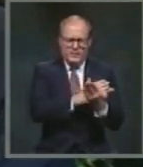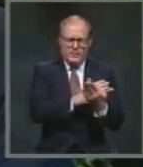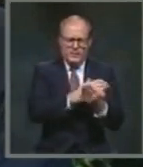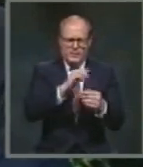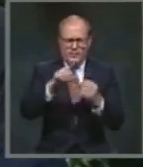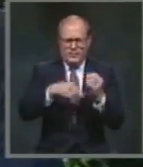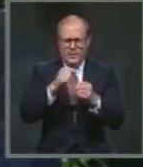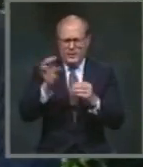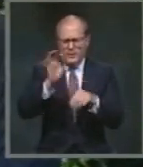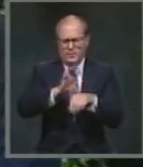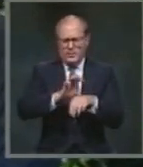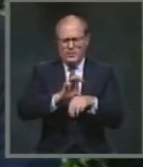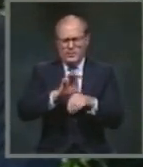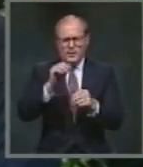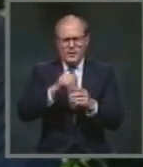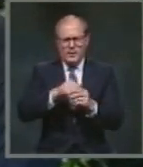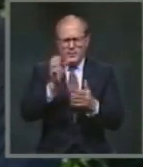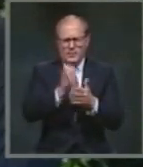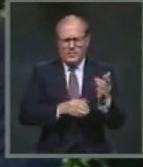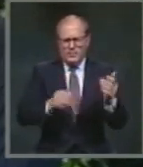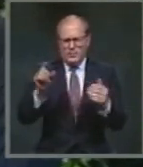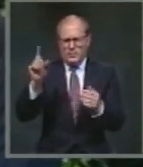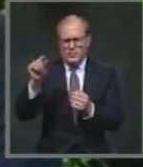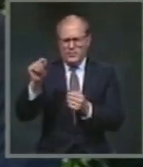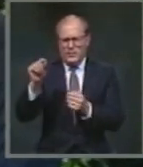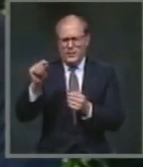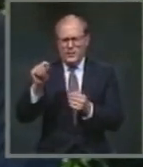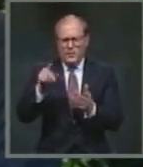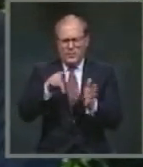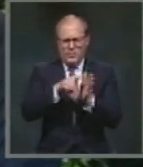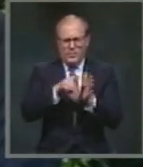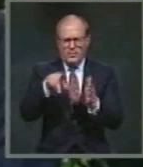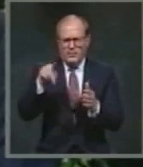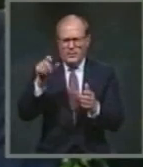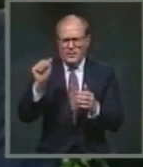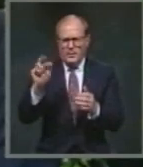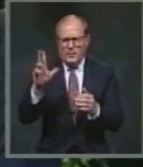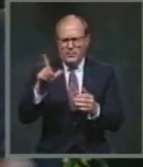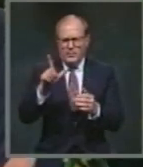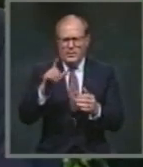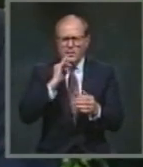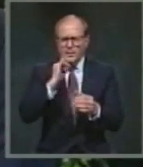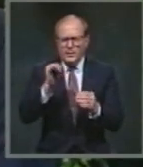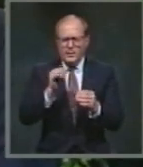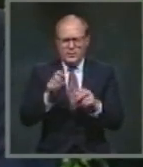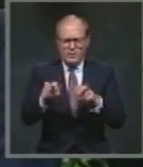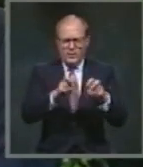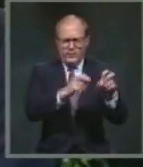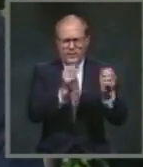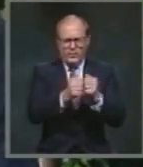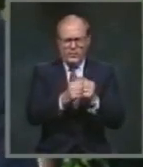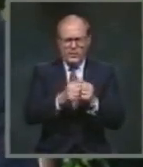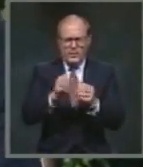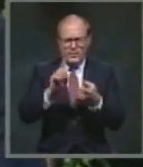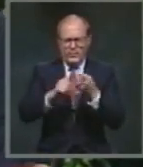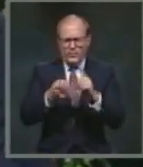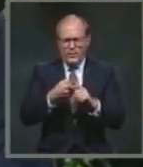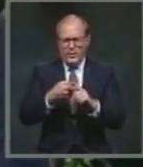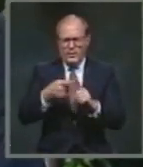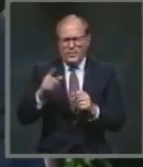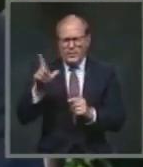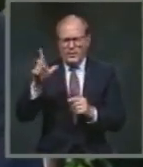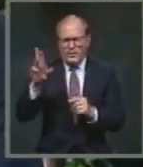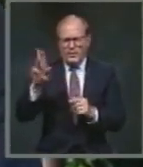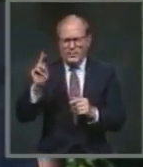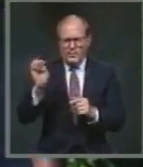have. In the 20th chapter of that book, Paul is seen traveling with his friends. Luke, the historian, was among